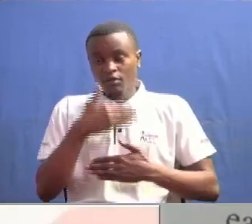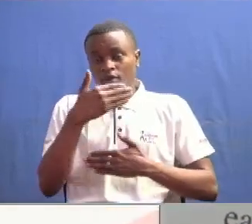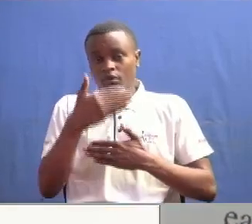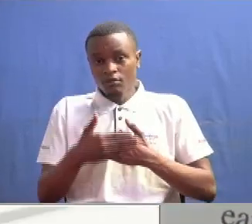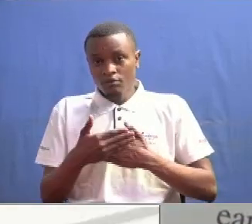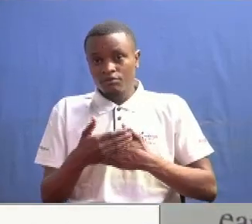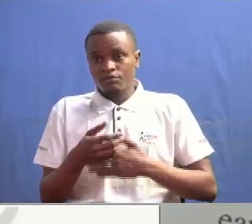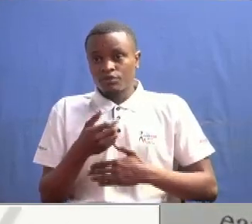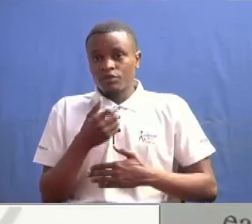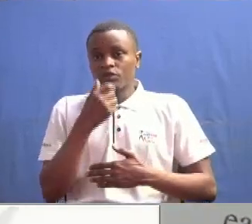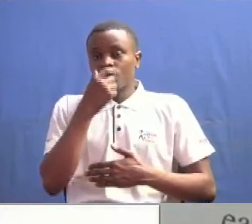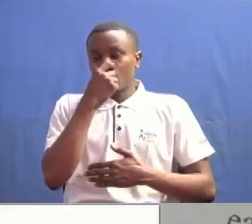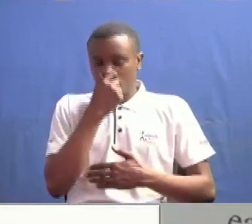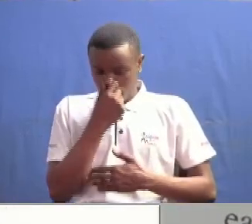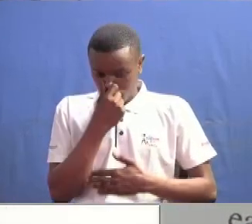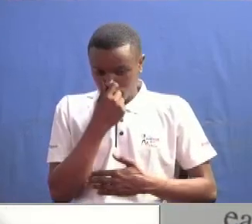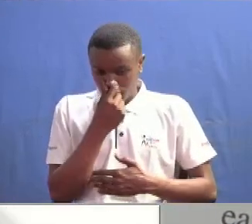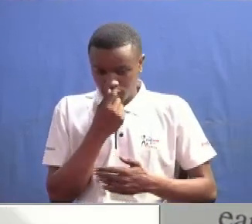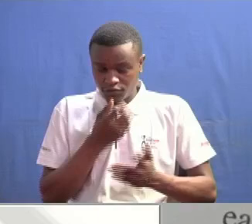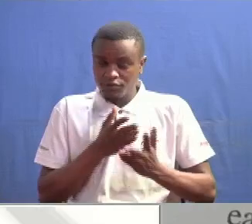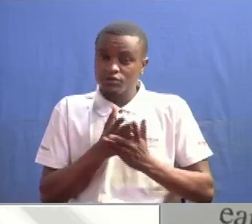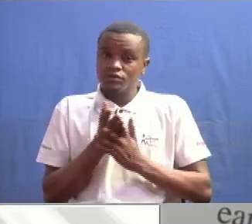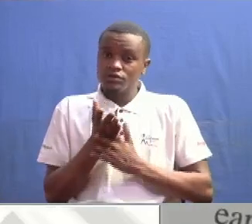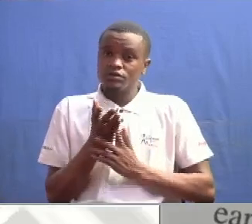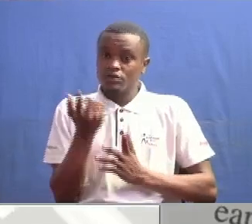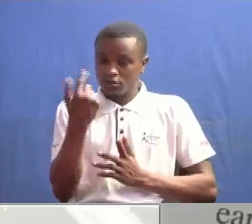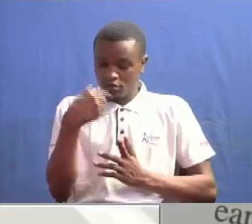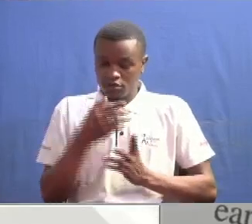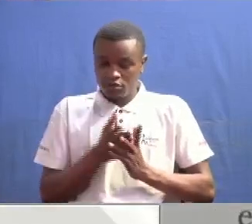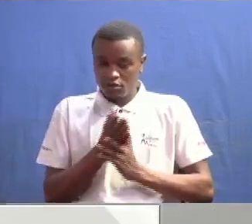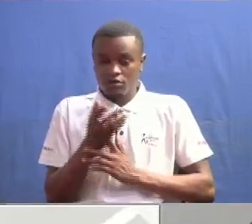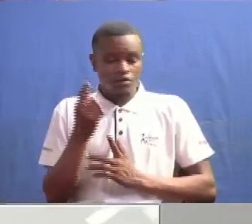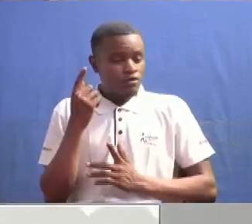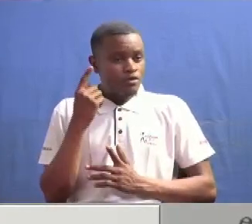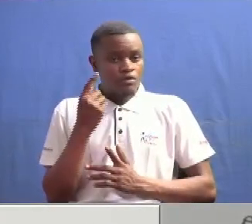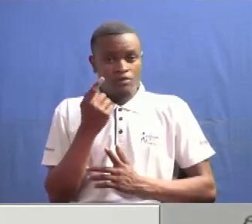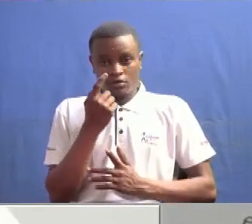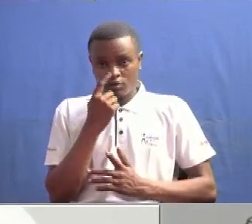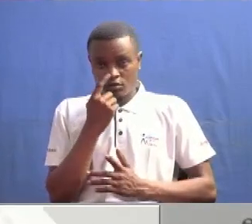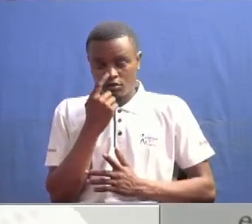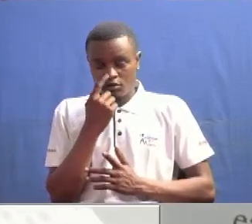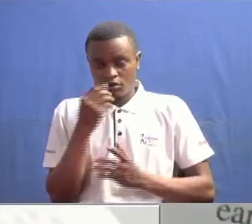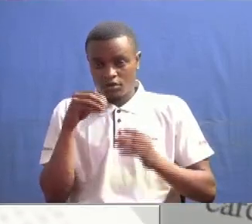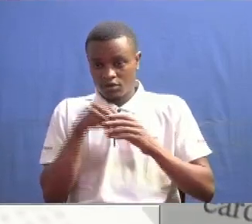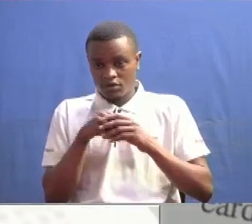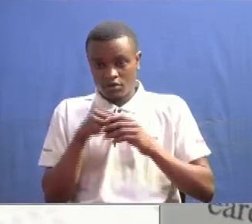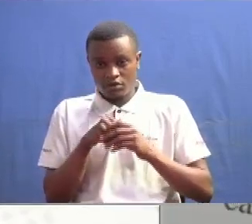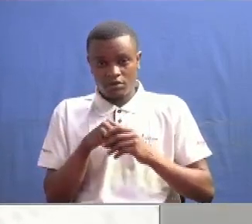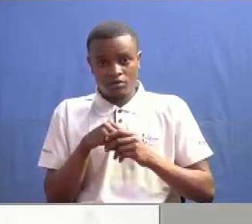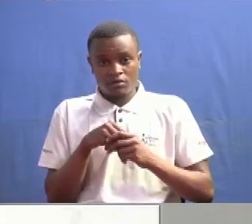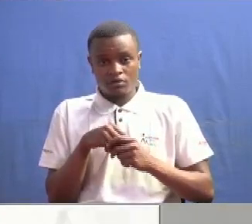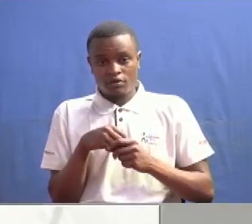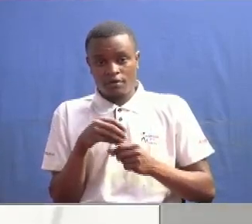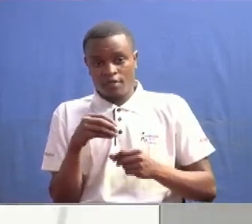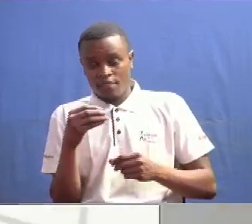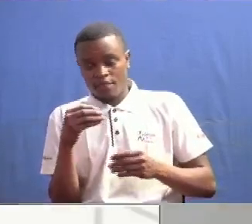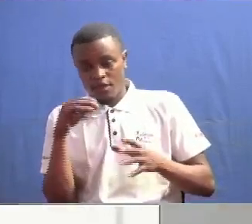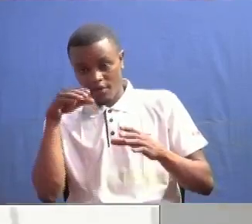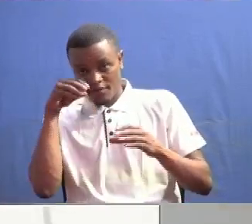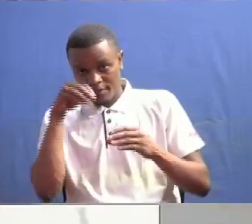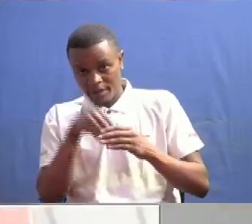because the infection will have come through the nose and then it finds its way into the inner ear. It will present